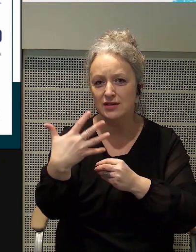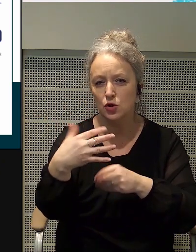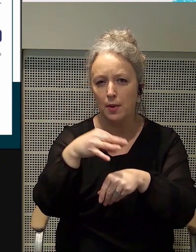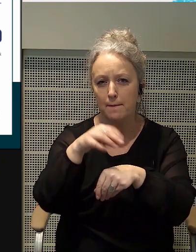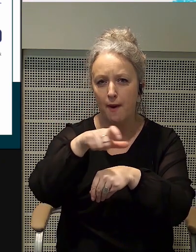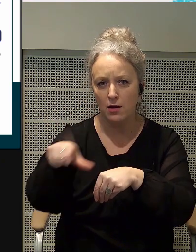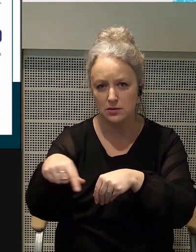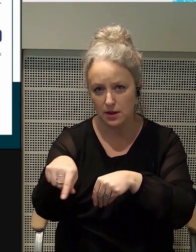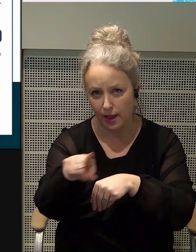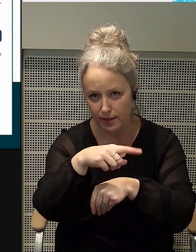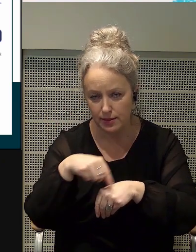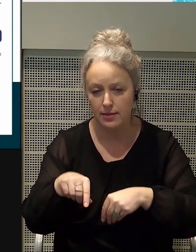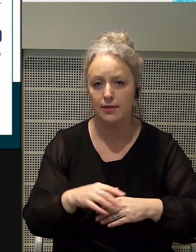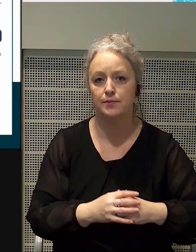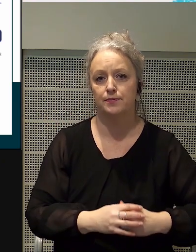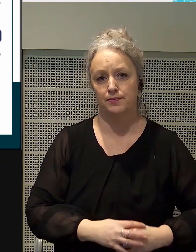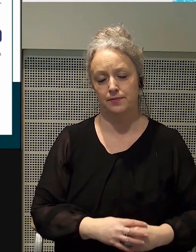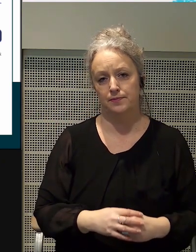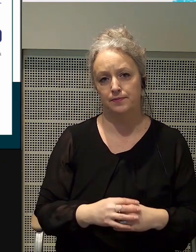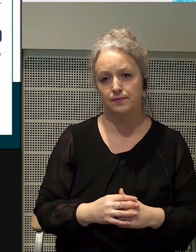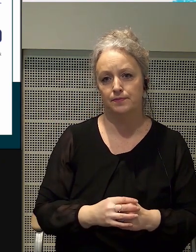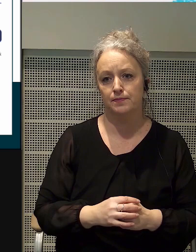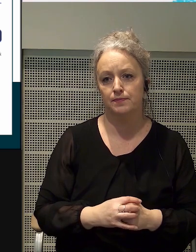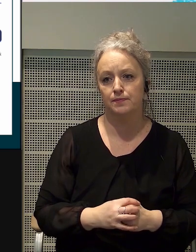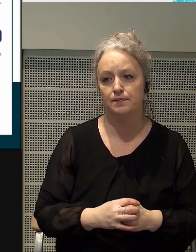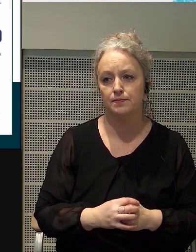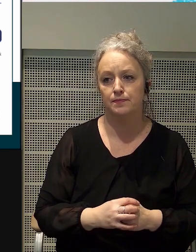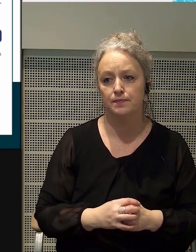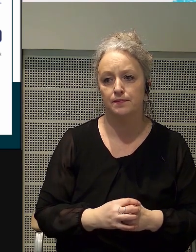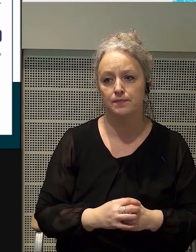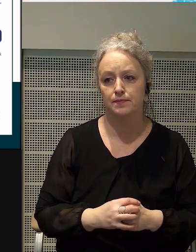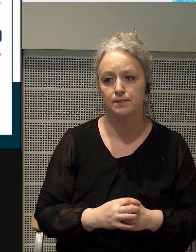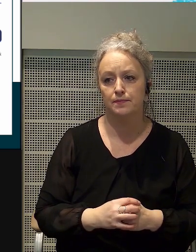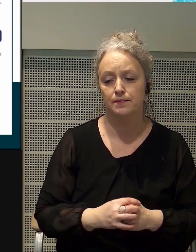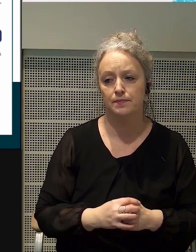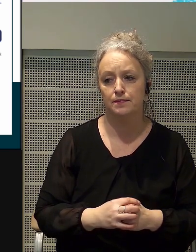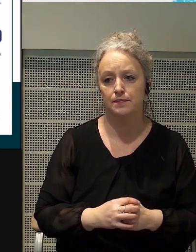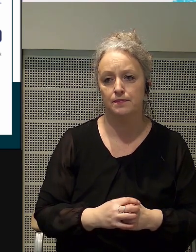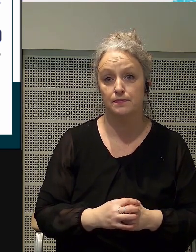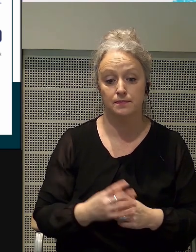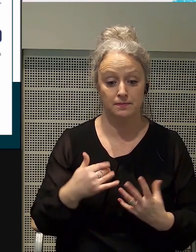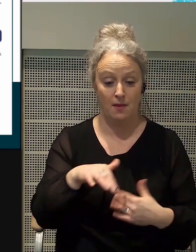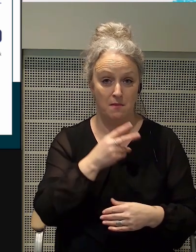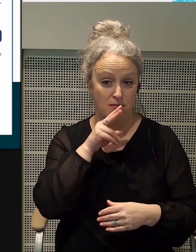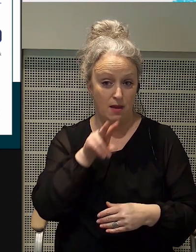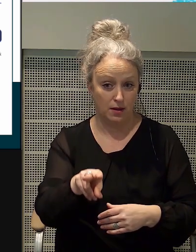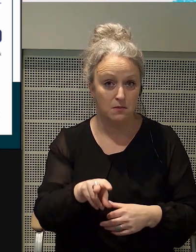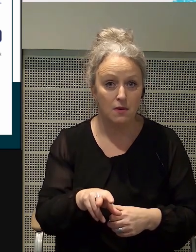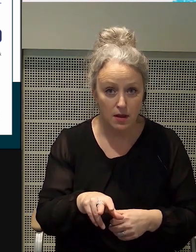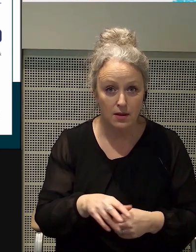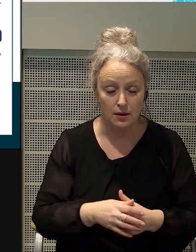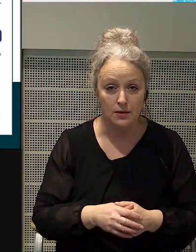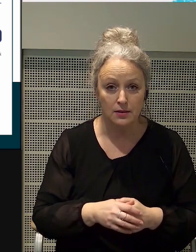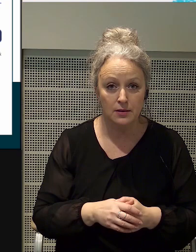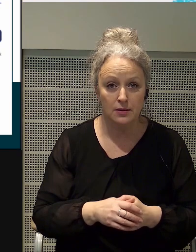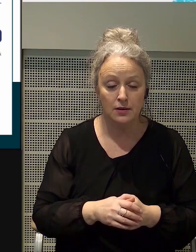to see if the questionnaire worked, and it really worked. We saw that it elucidated the most important issues,